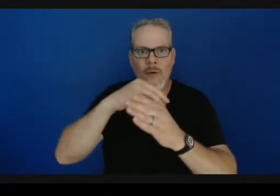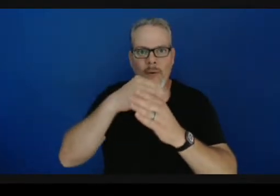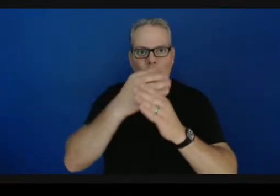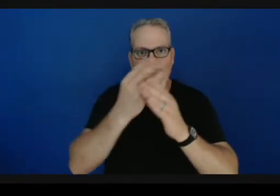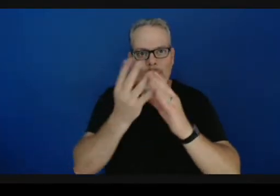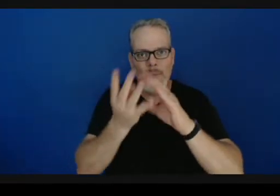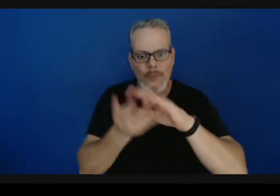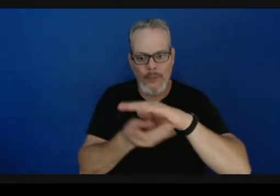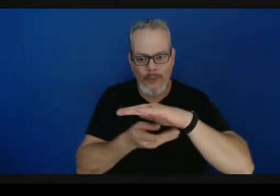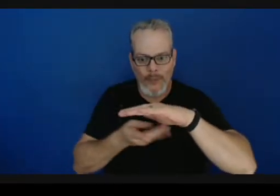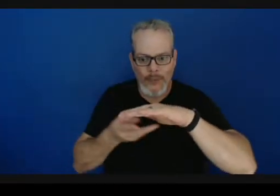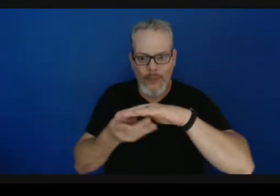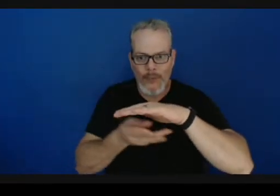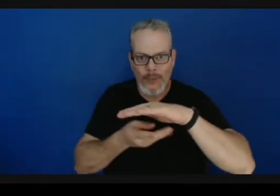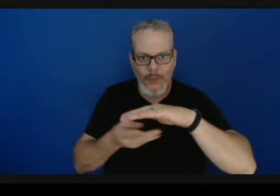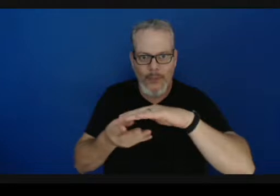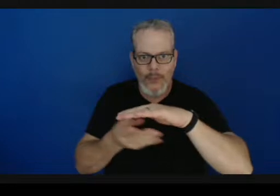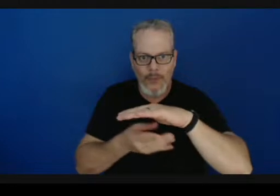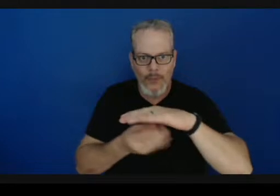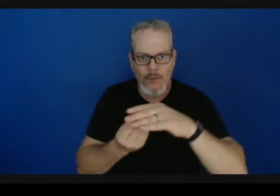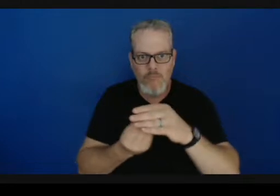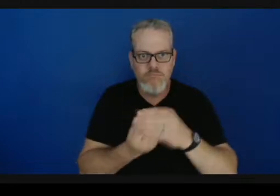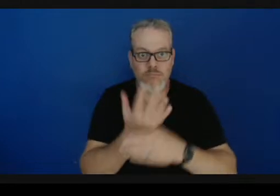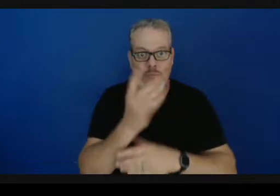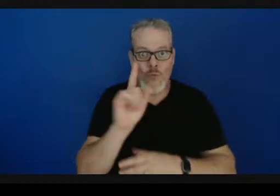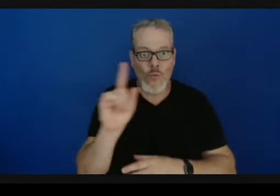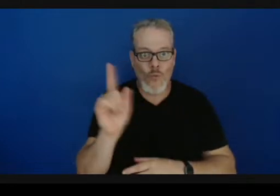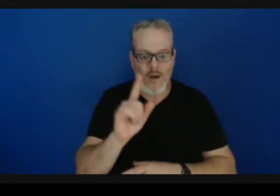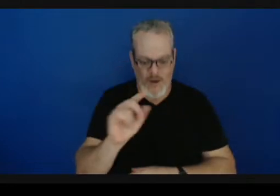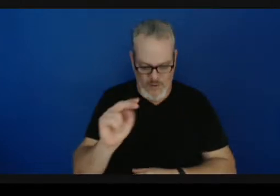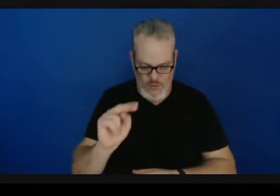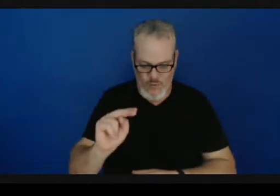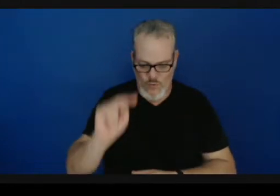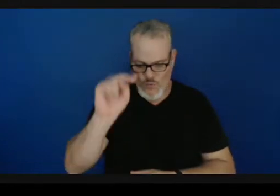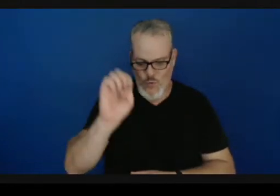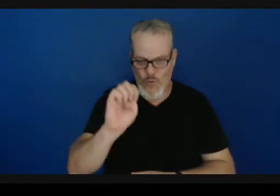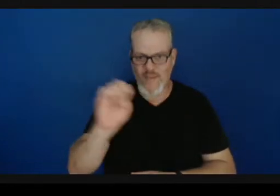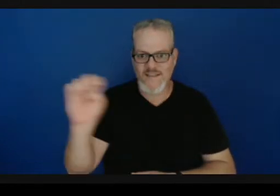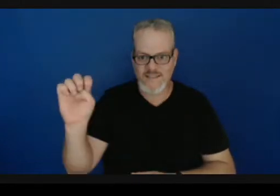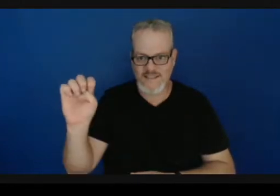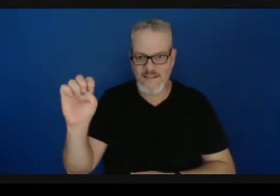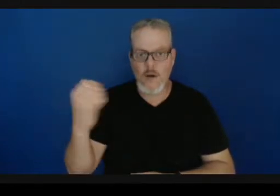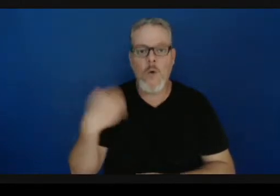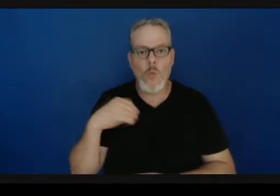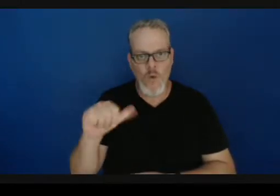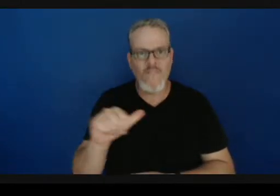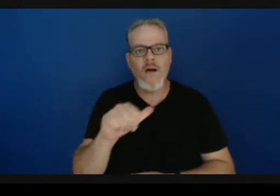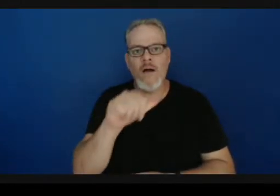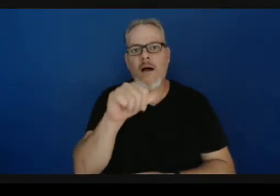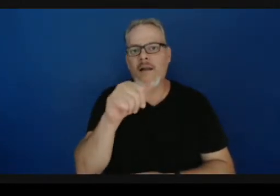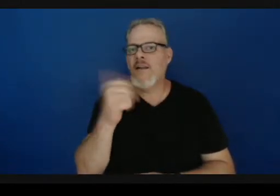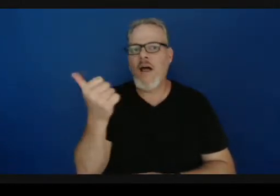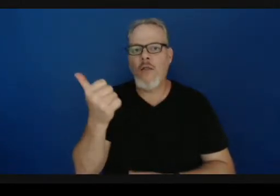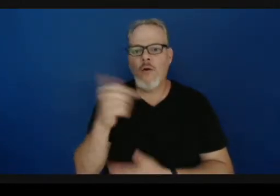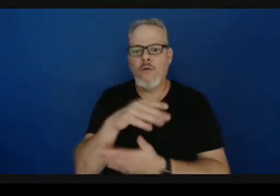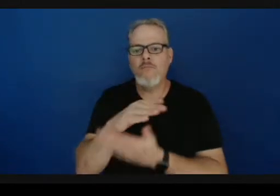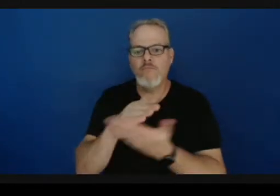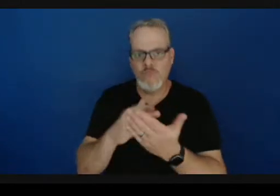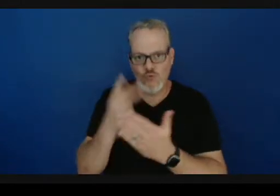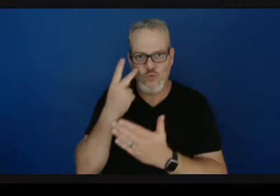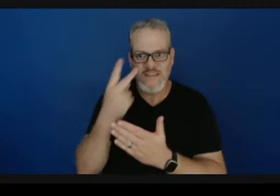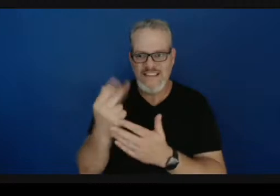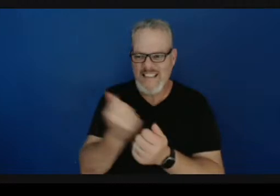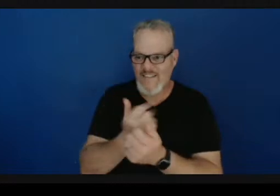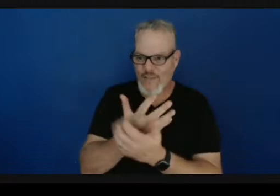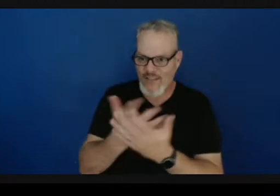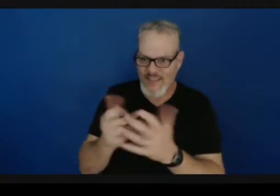rift eruption from the northeast rift. So that's the slow version. We have a fuller version of that whole thing as well that goes all the way to the lava cooling a